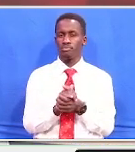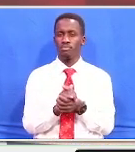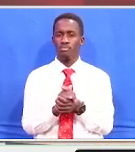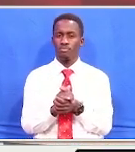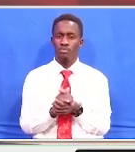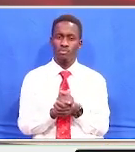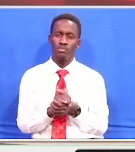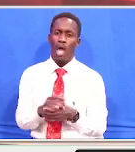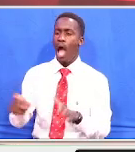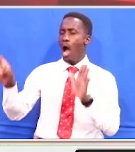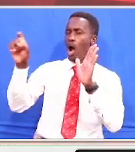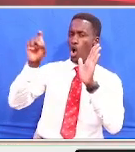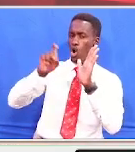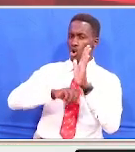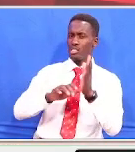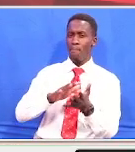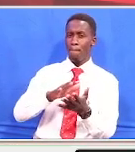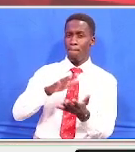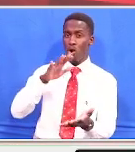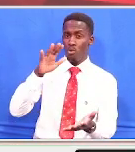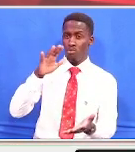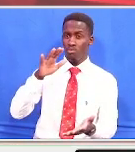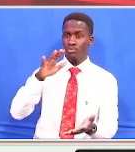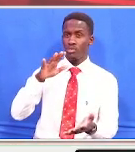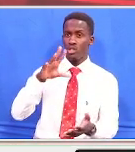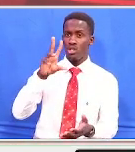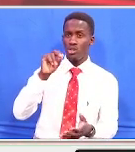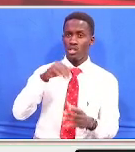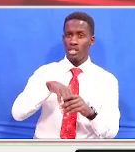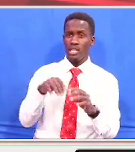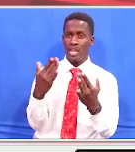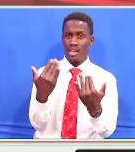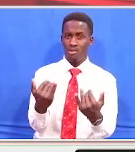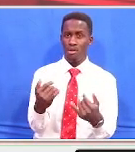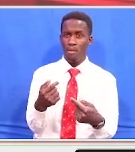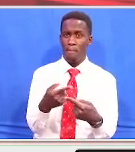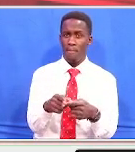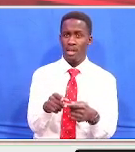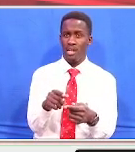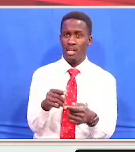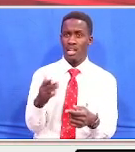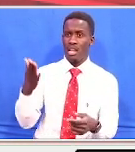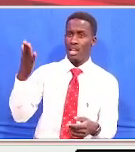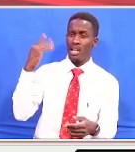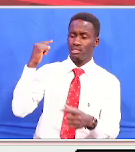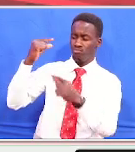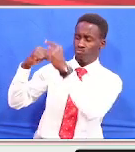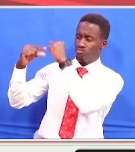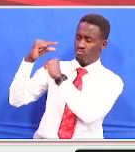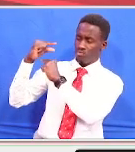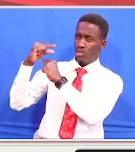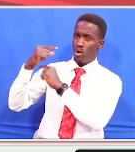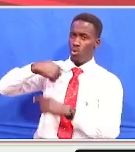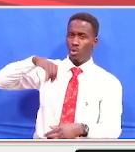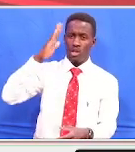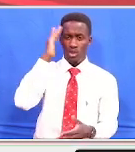Yes, the costs are indeed far-reaching and are not just in the current moment, but actually last generation. So we know, of course, that